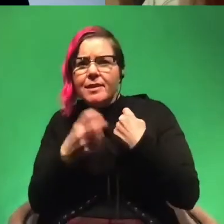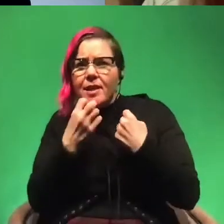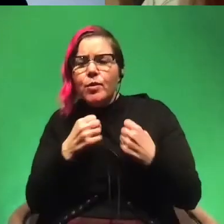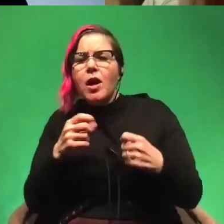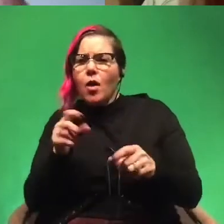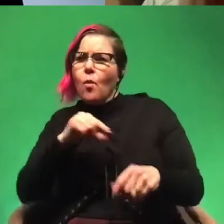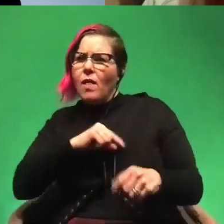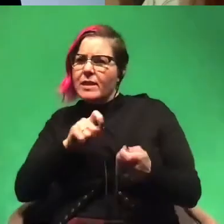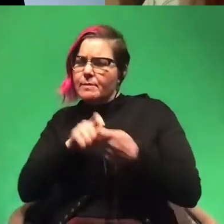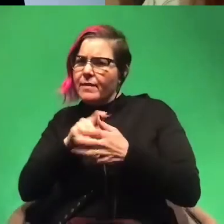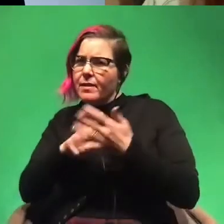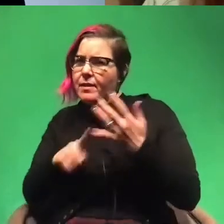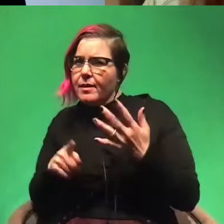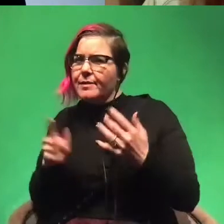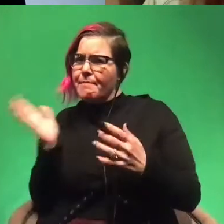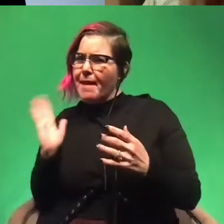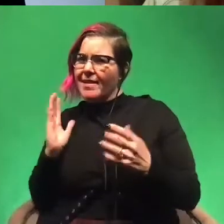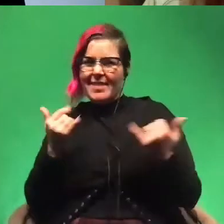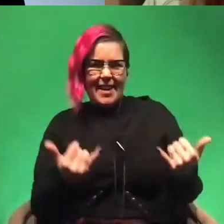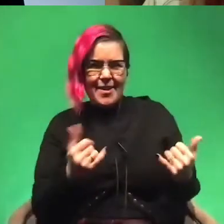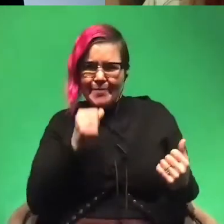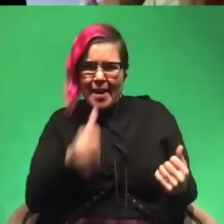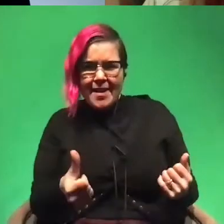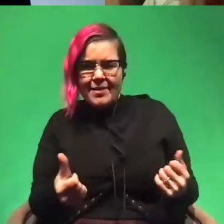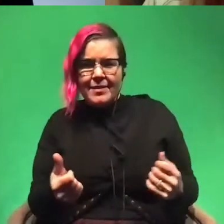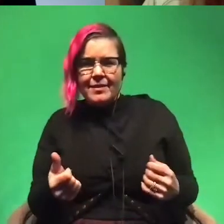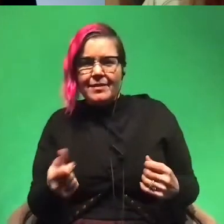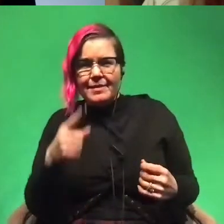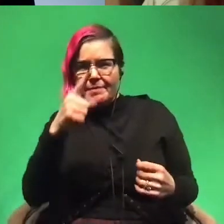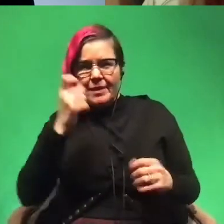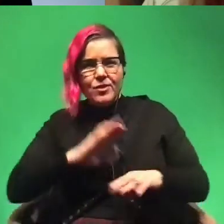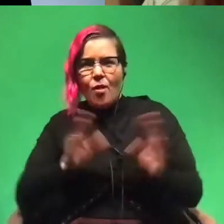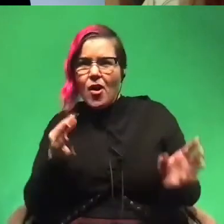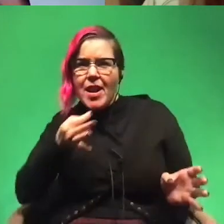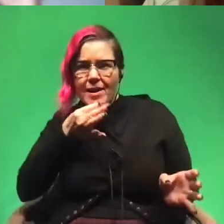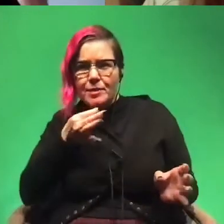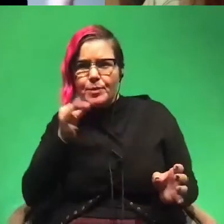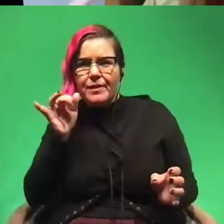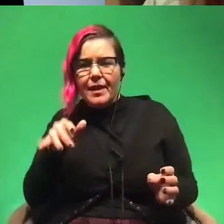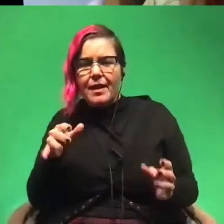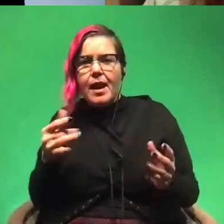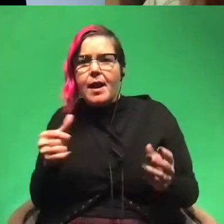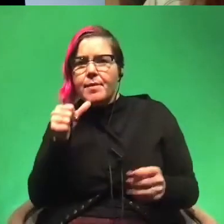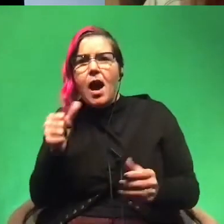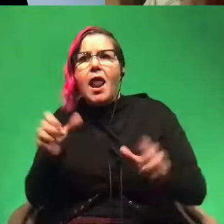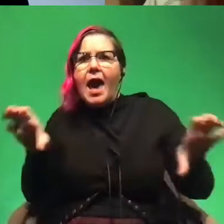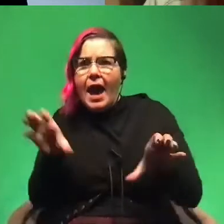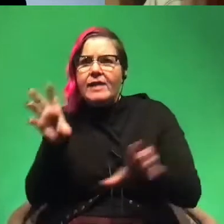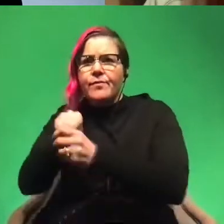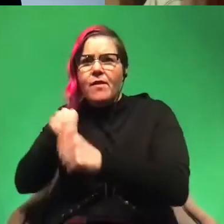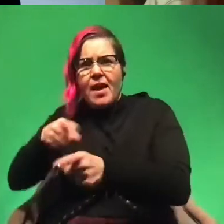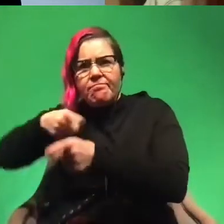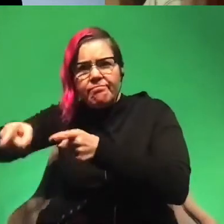certain things then, but I'm not qualified to do them now, because I'm no longer an expert in that. Like, I'm not an active expert in that field.